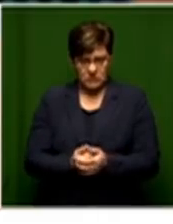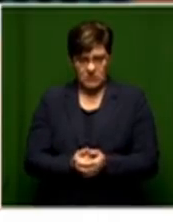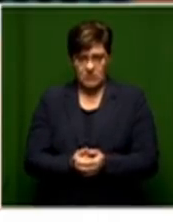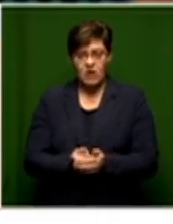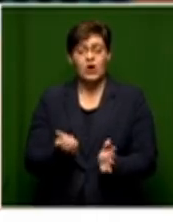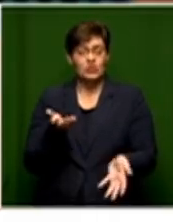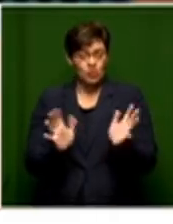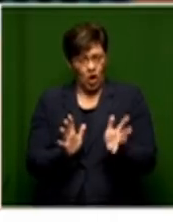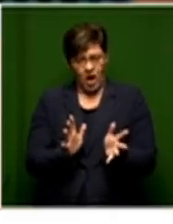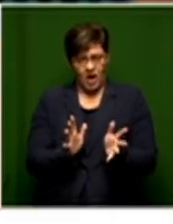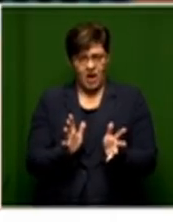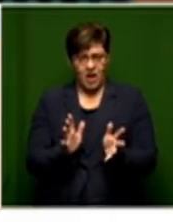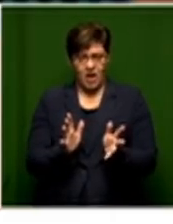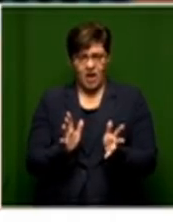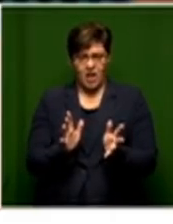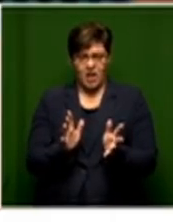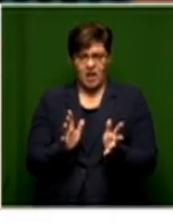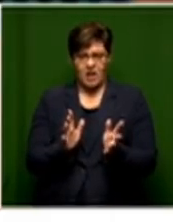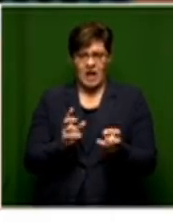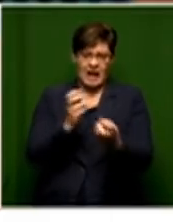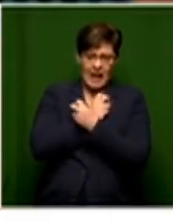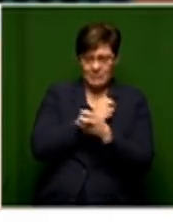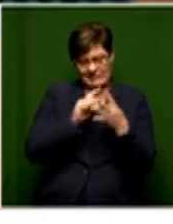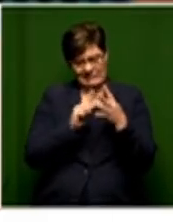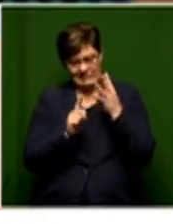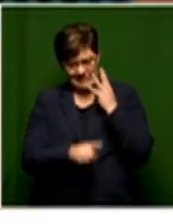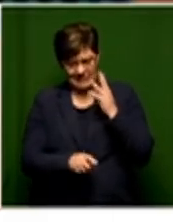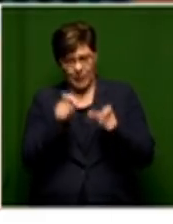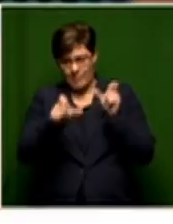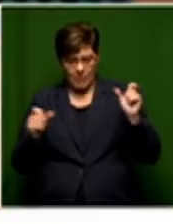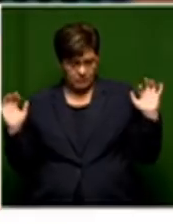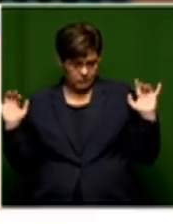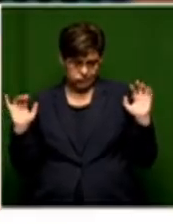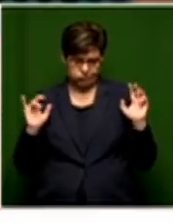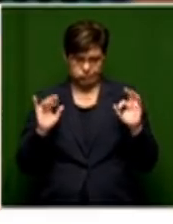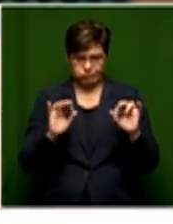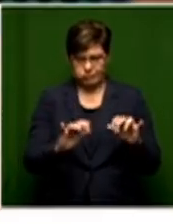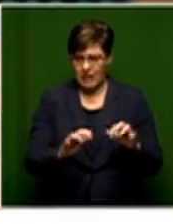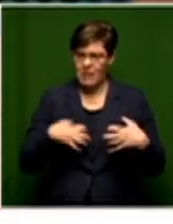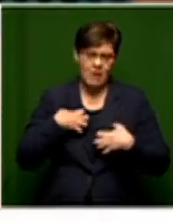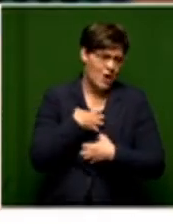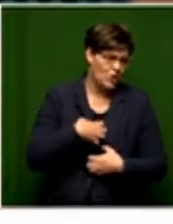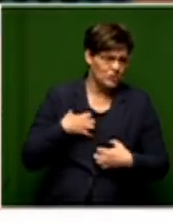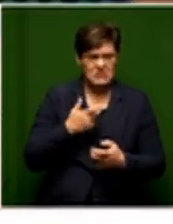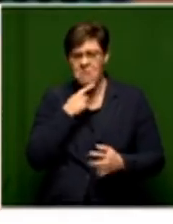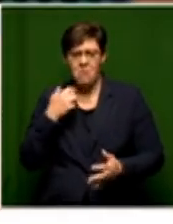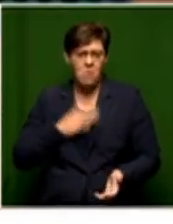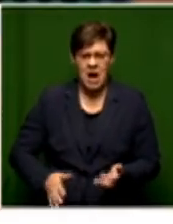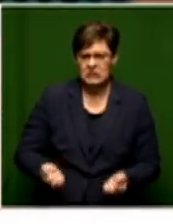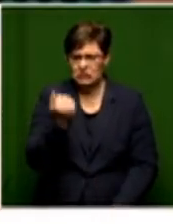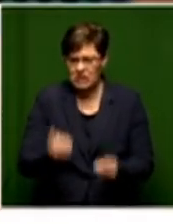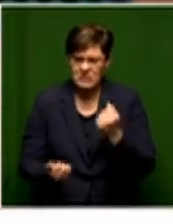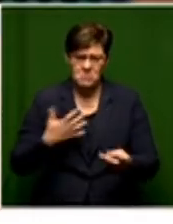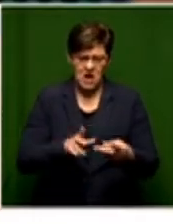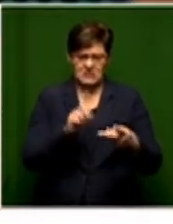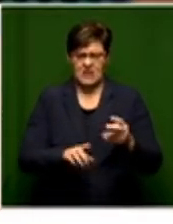soccer fans from across the different clubs here in South Africa had gathered here, very emotional, calling for justice, and